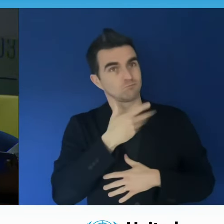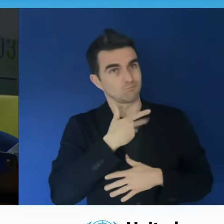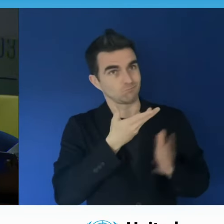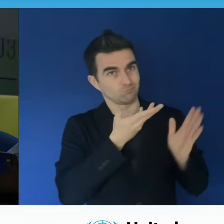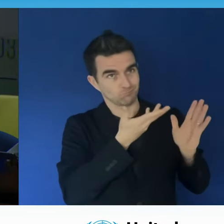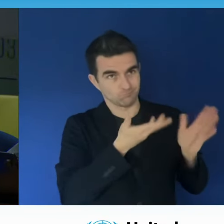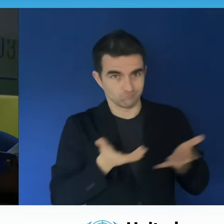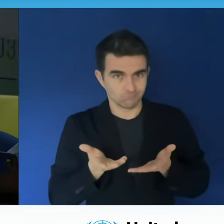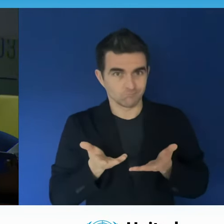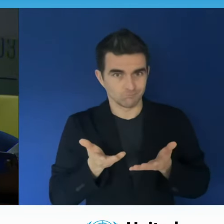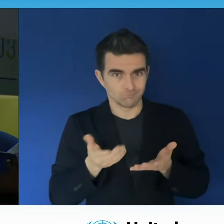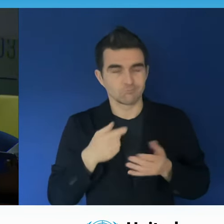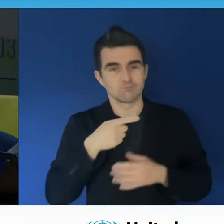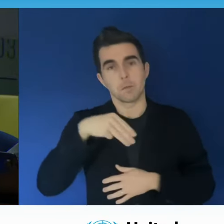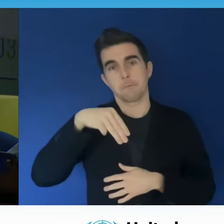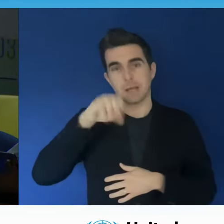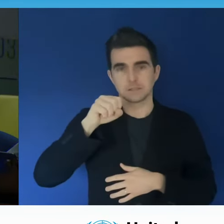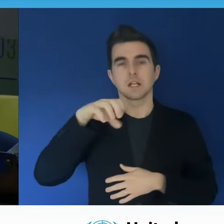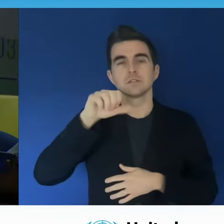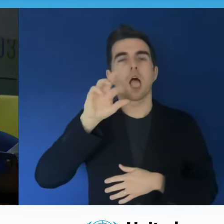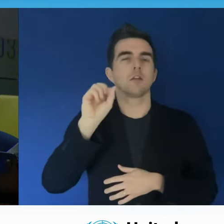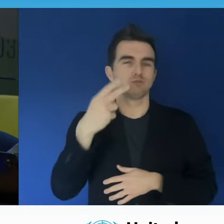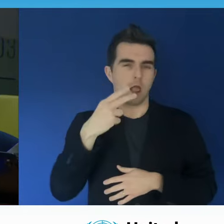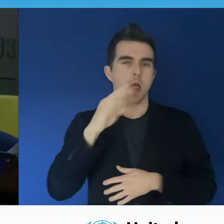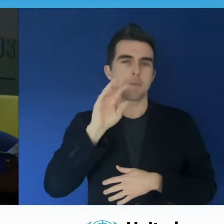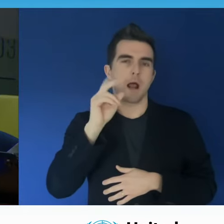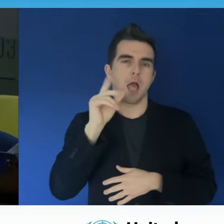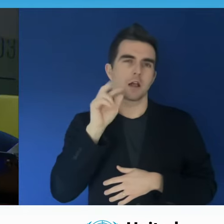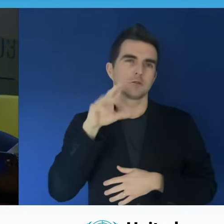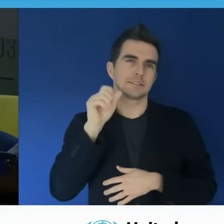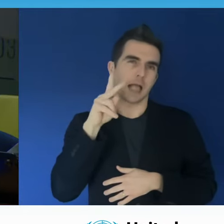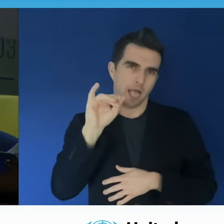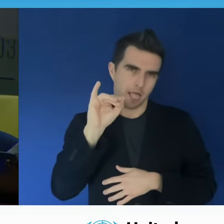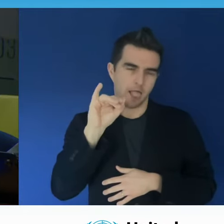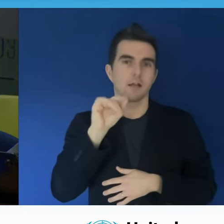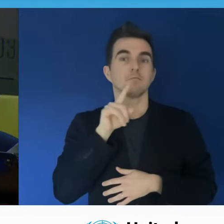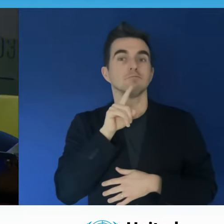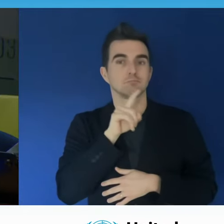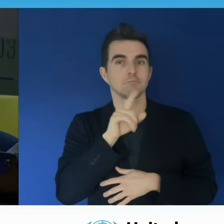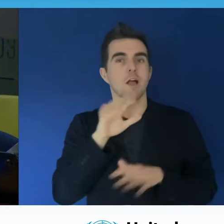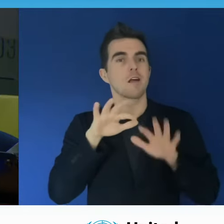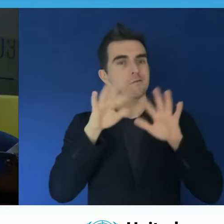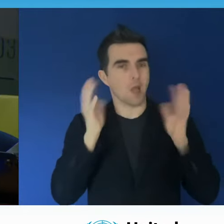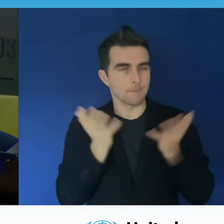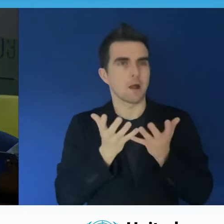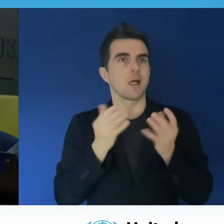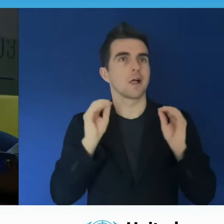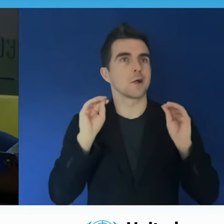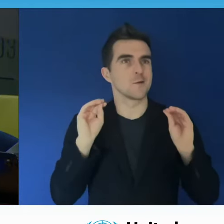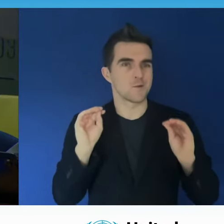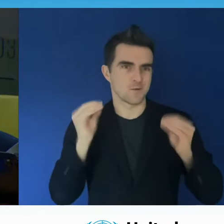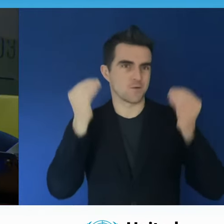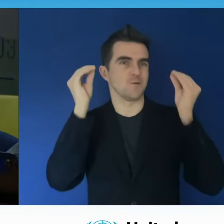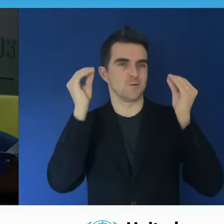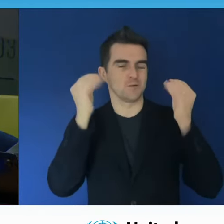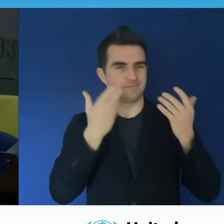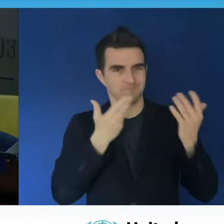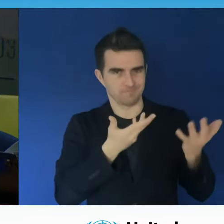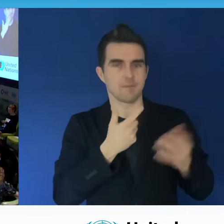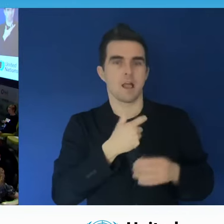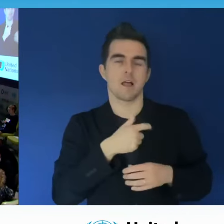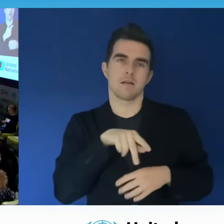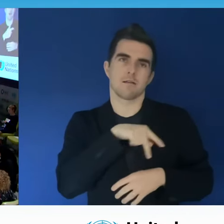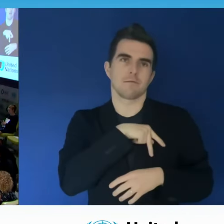representative of the Major Group for Children and Youth, to deliver a statement. Ms. Baharaki, you have the floor.